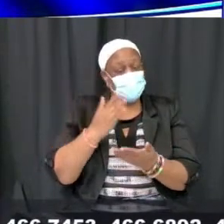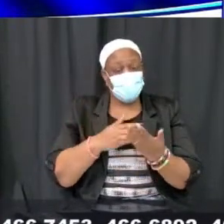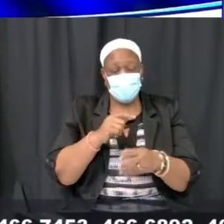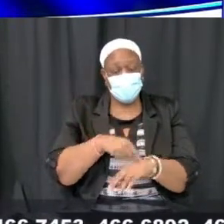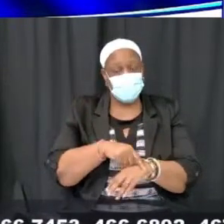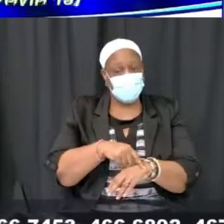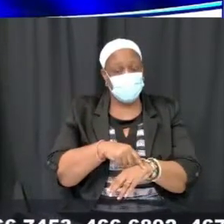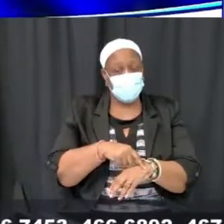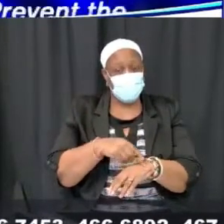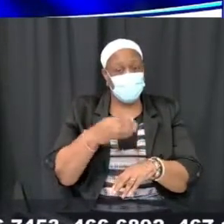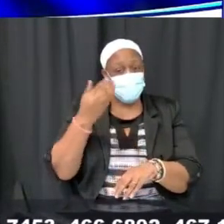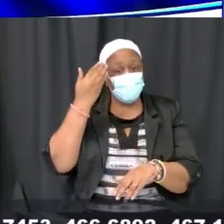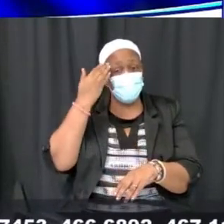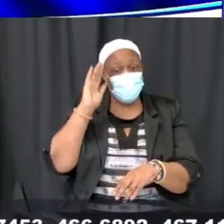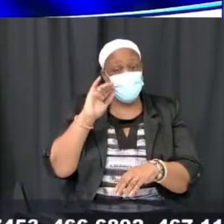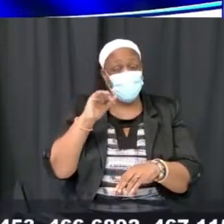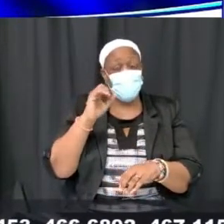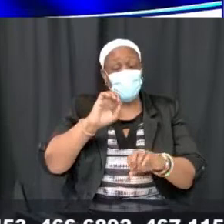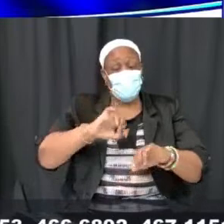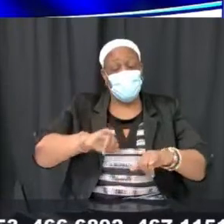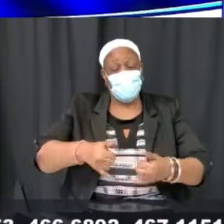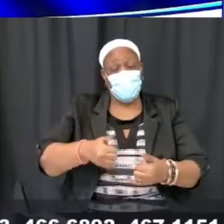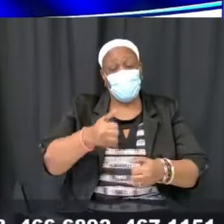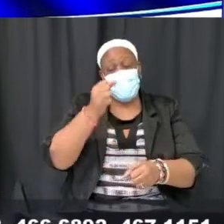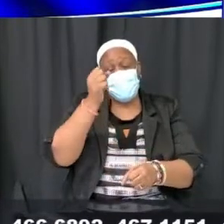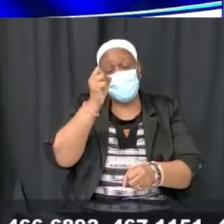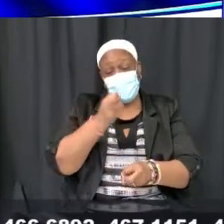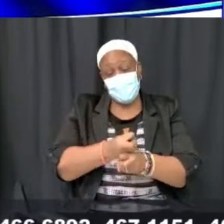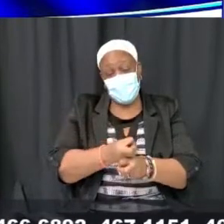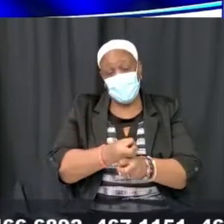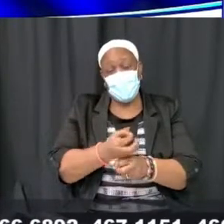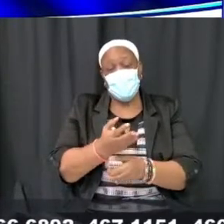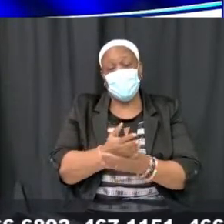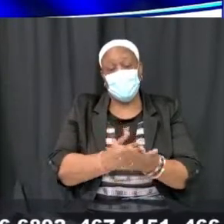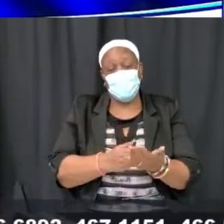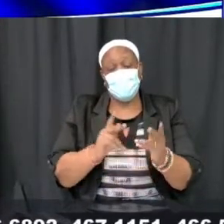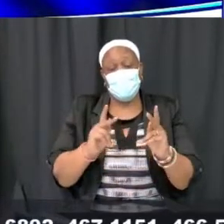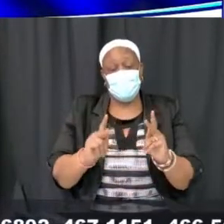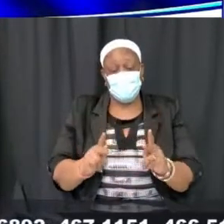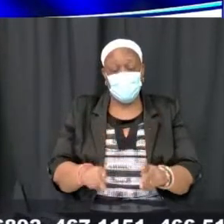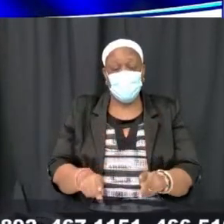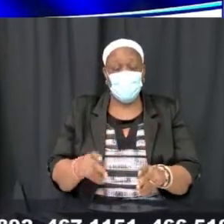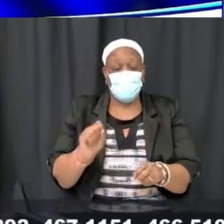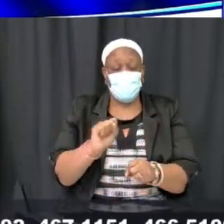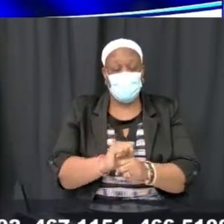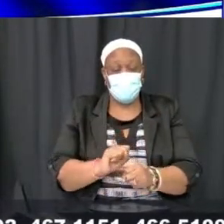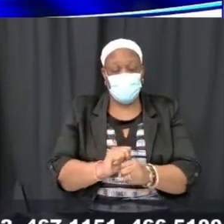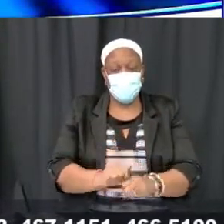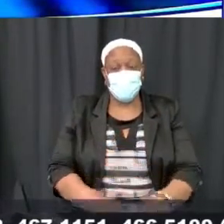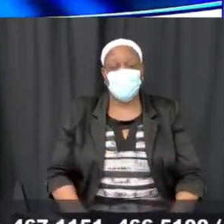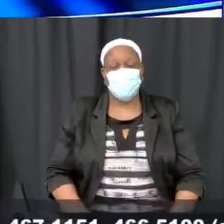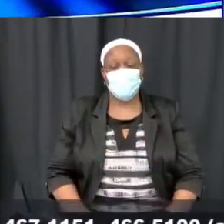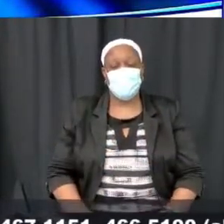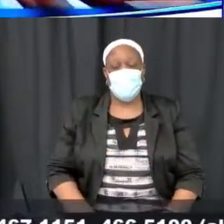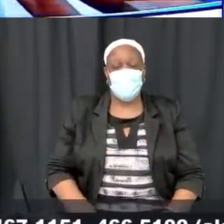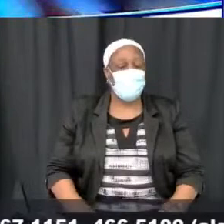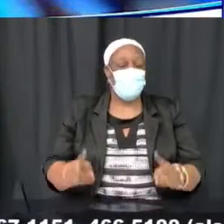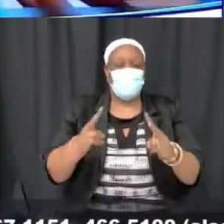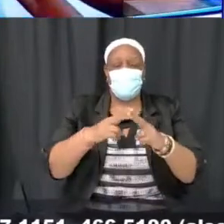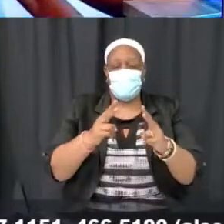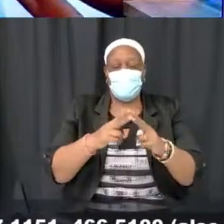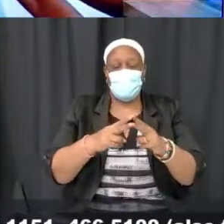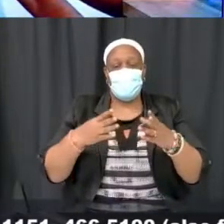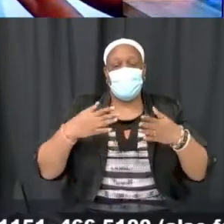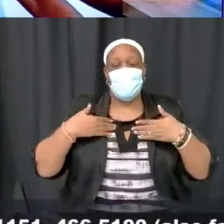institutional healthcare professionals do at times. And for your efforts today, I want to